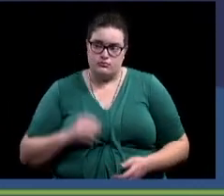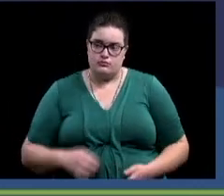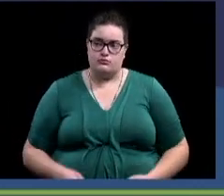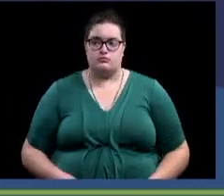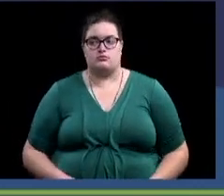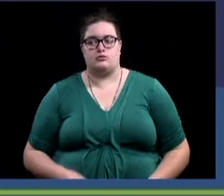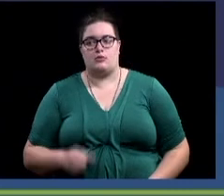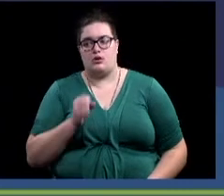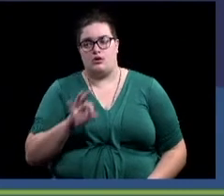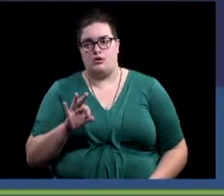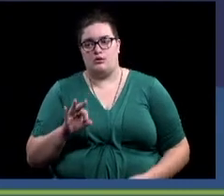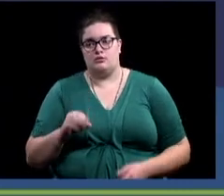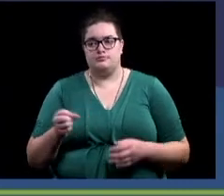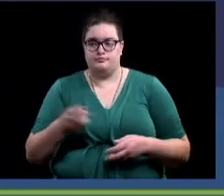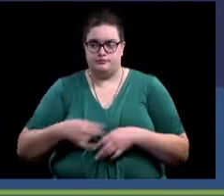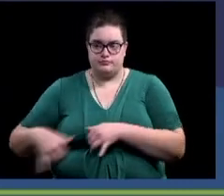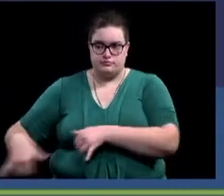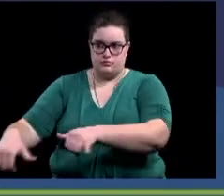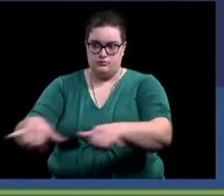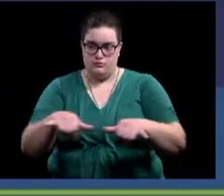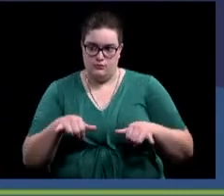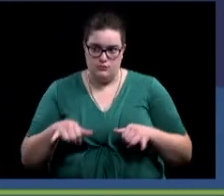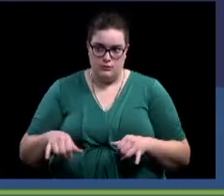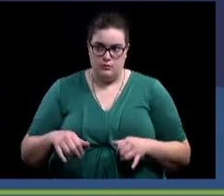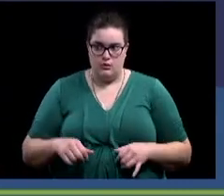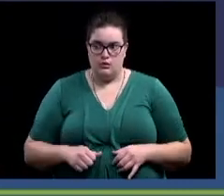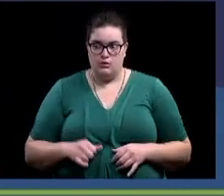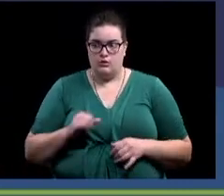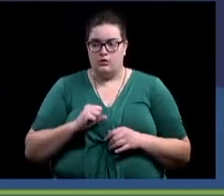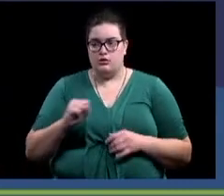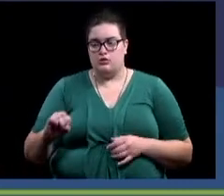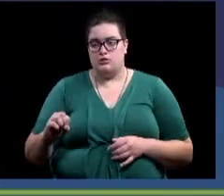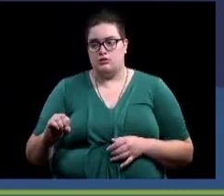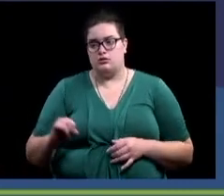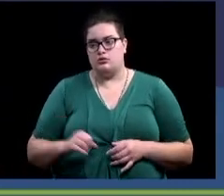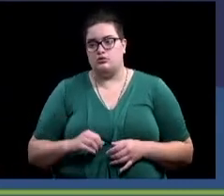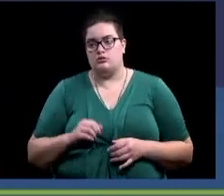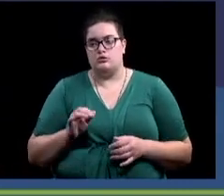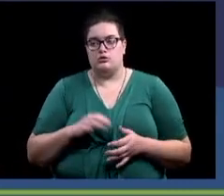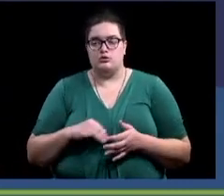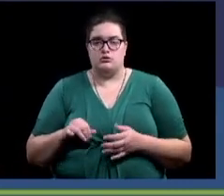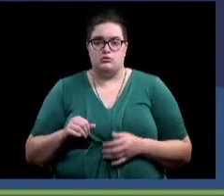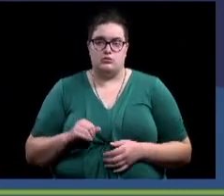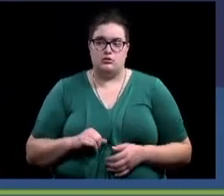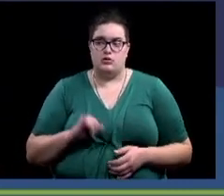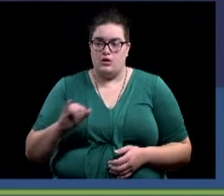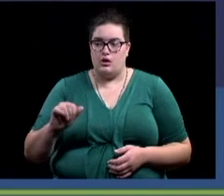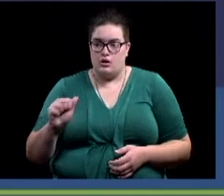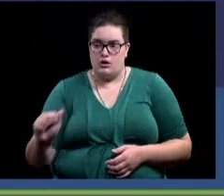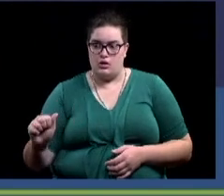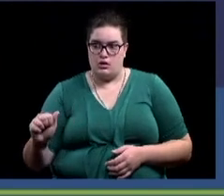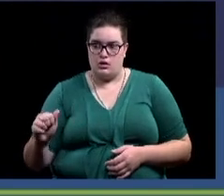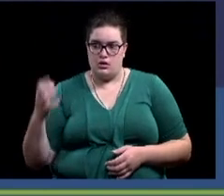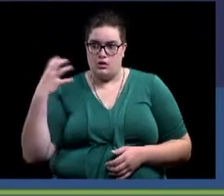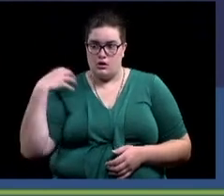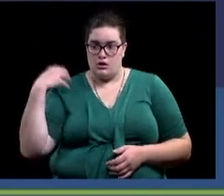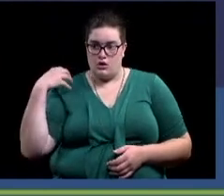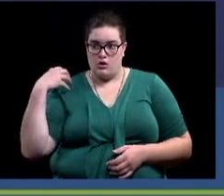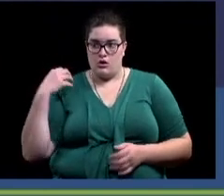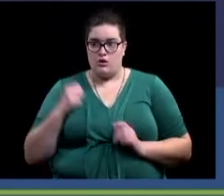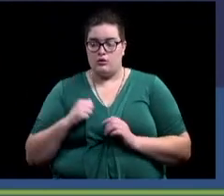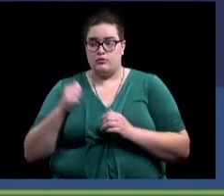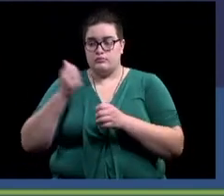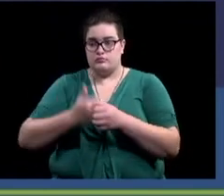Affairs, conducts the investigation. The IA sergeant reports directly to the chief so that no undue influence can be exerted on the